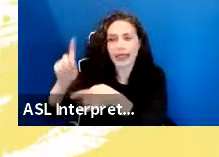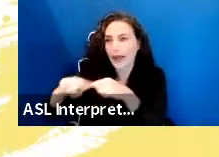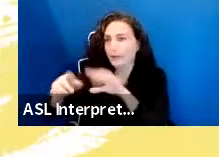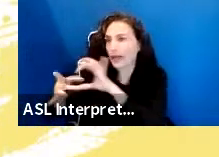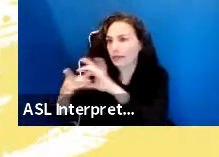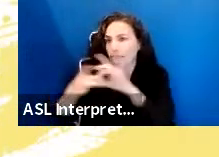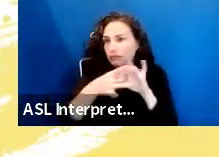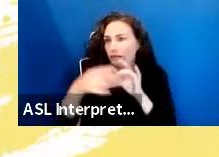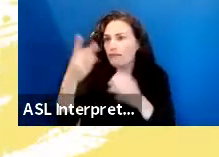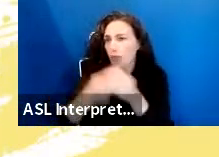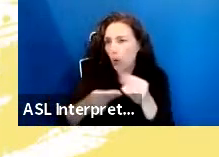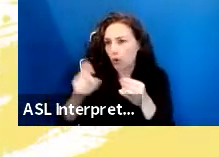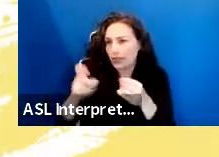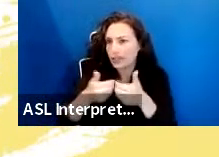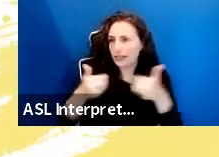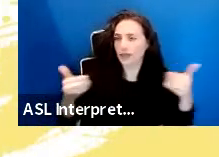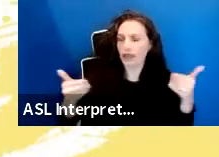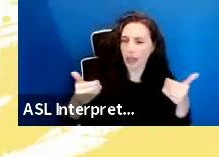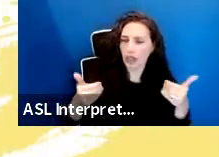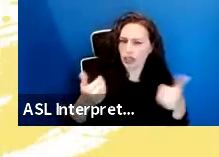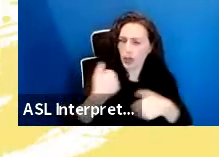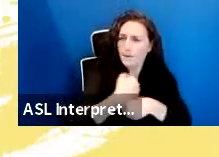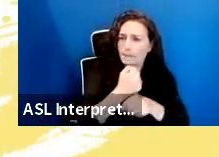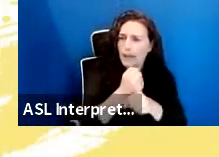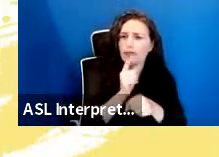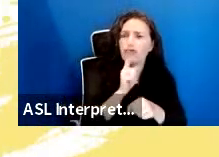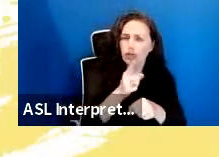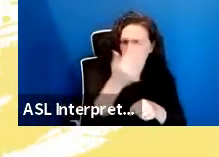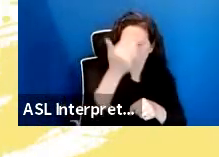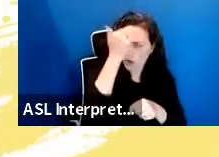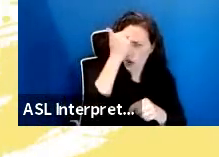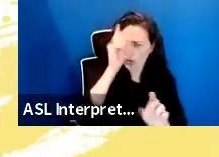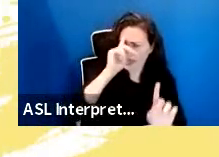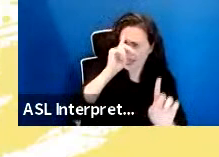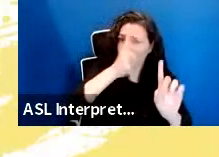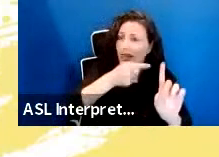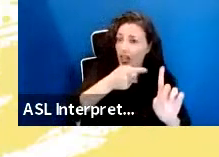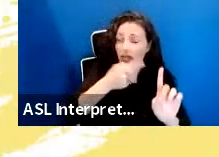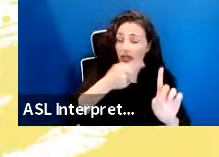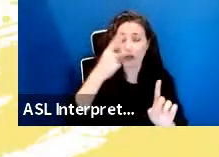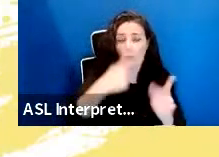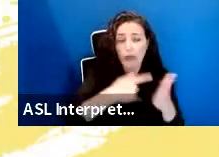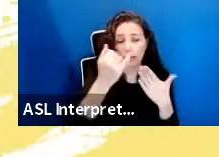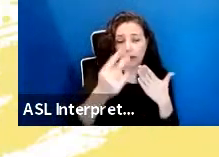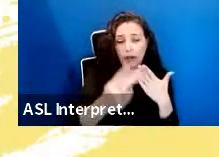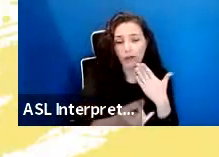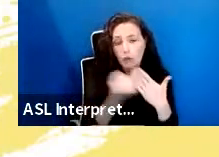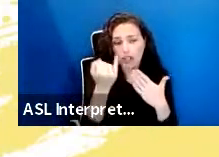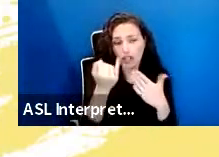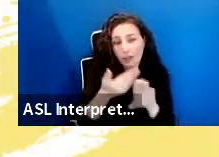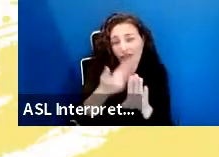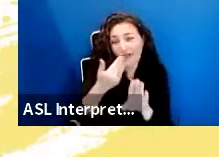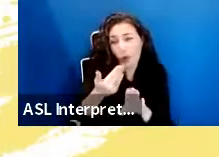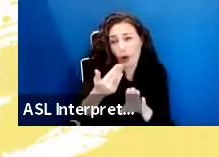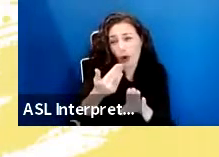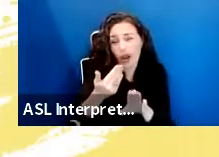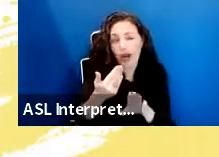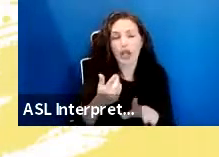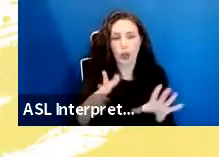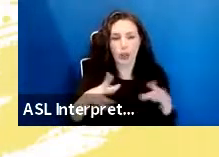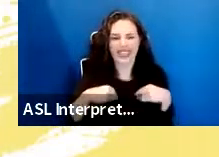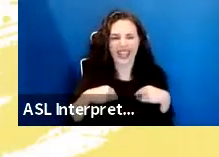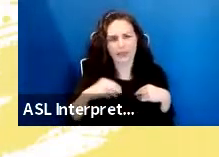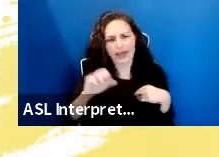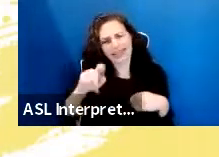should really be sure of what the intention for your project is before deciding whether or not the SPA is the most appropriate for you versus